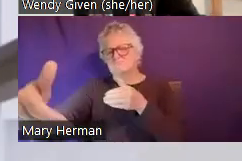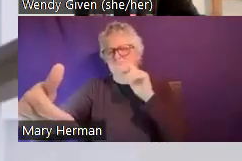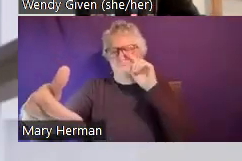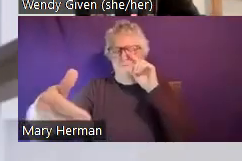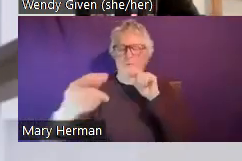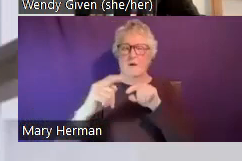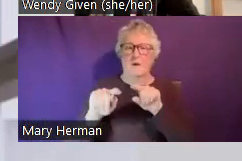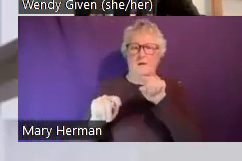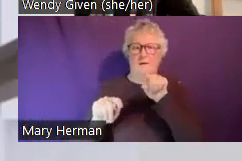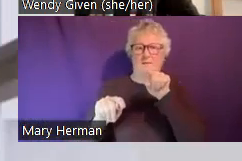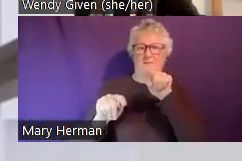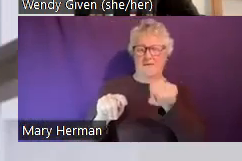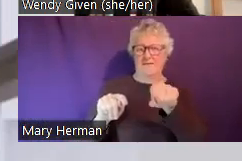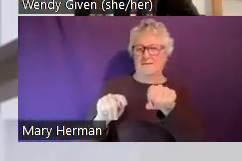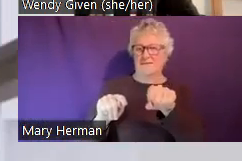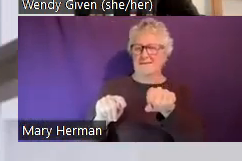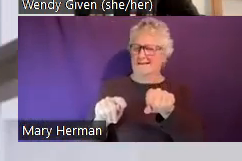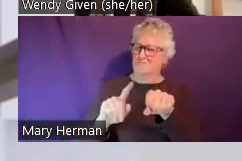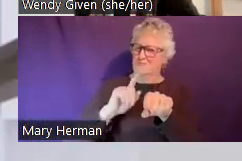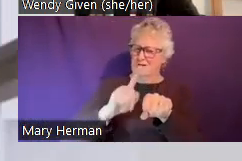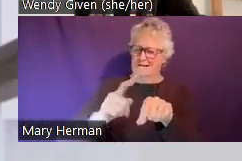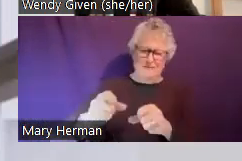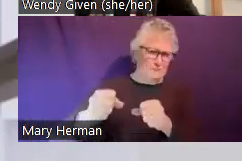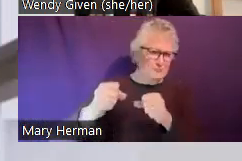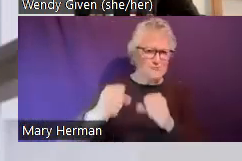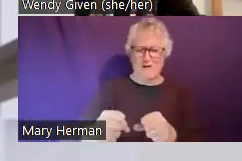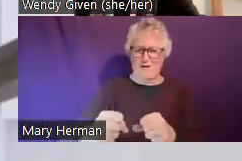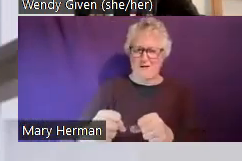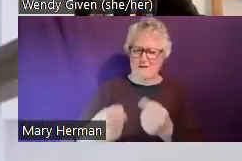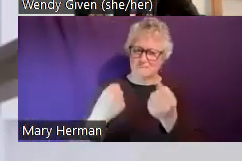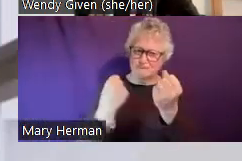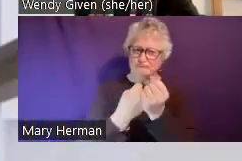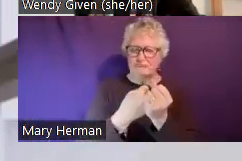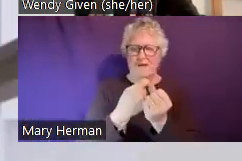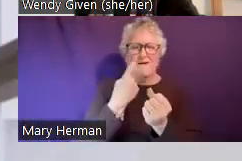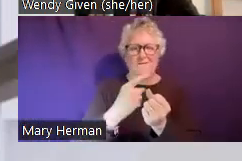for rotating artwork that will be on both sides.